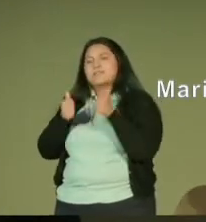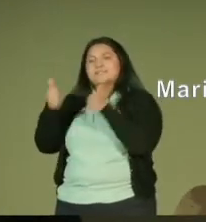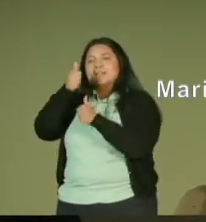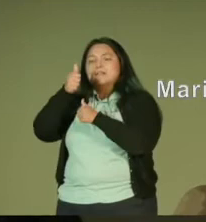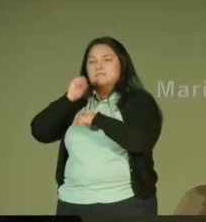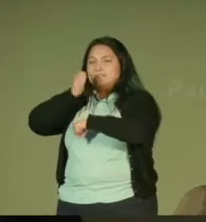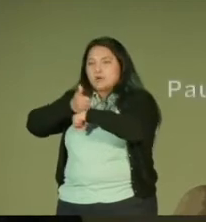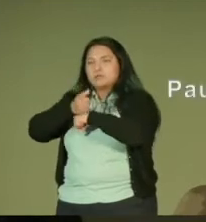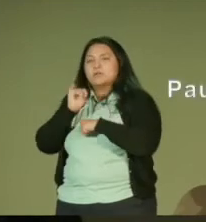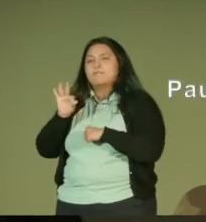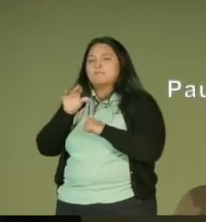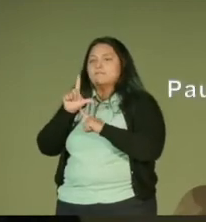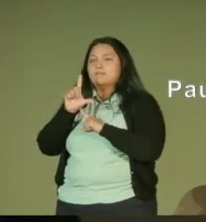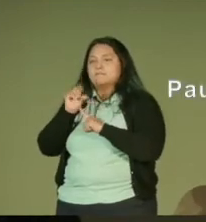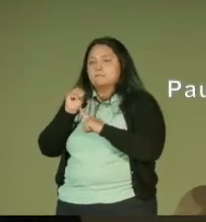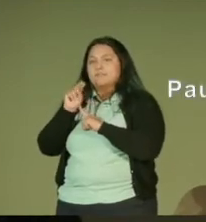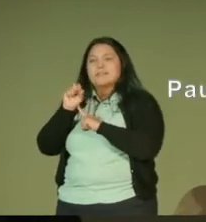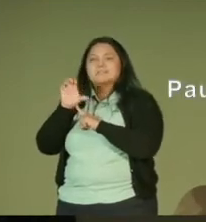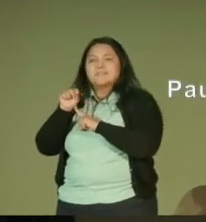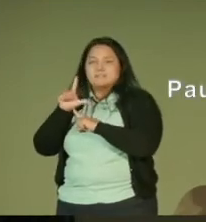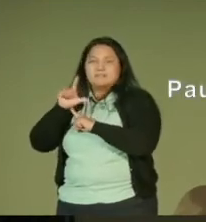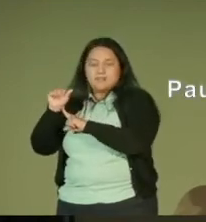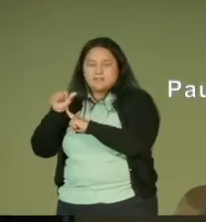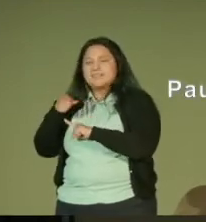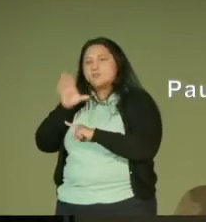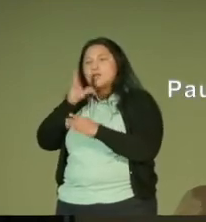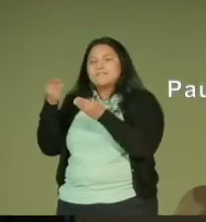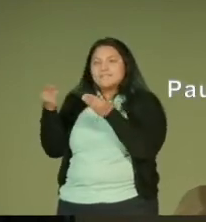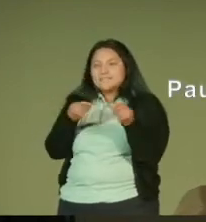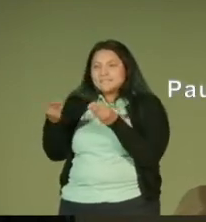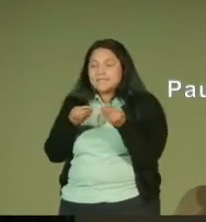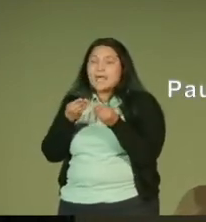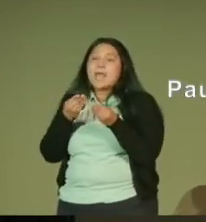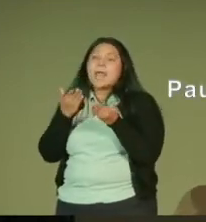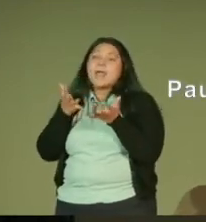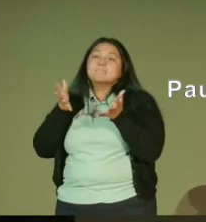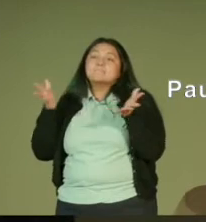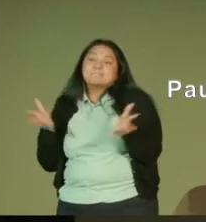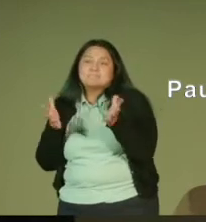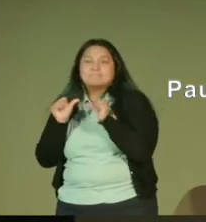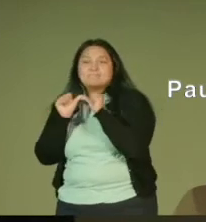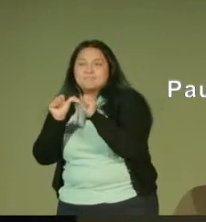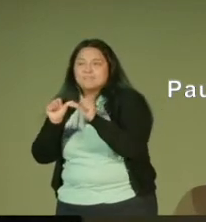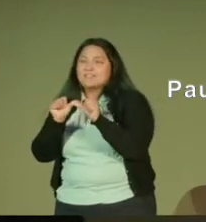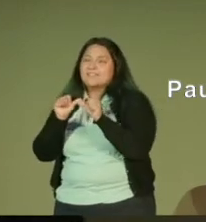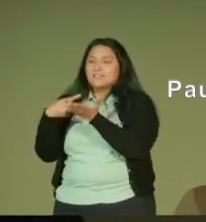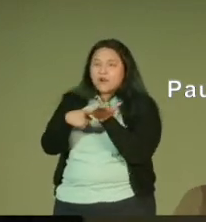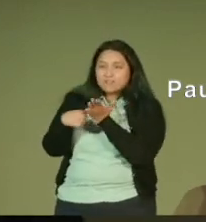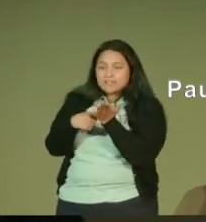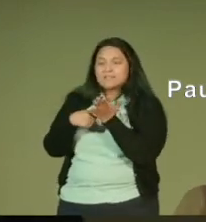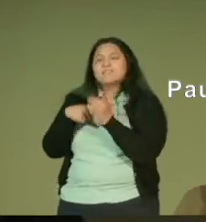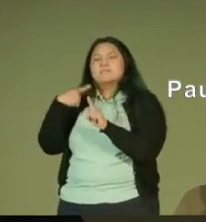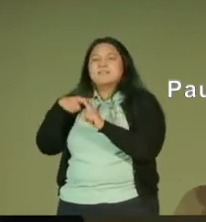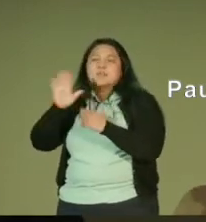Onassis Los Angeles, and Paul will instigate, facilitate, and perhaps accelerate the conversation and probably all of